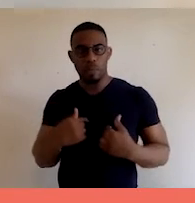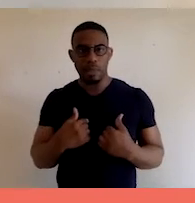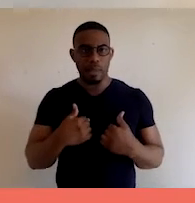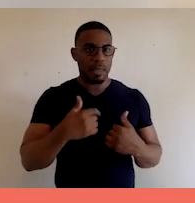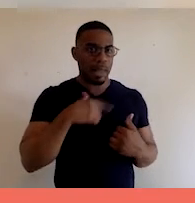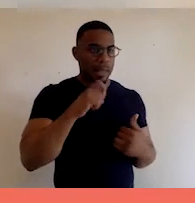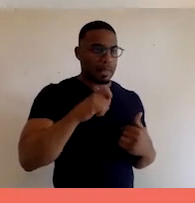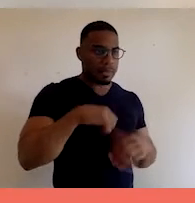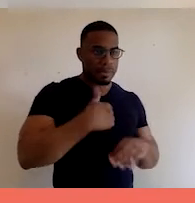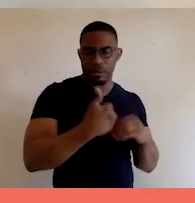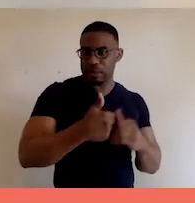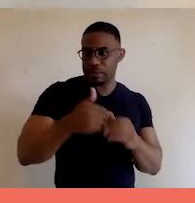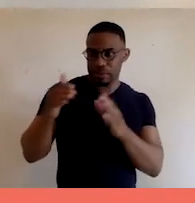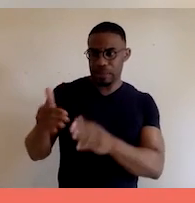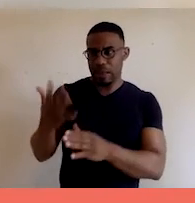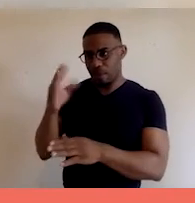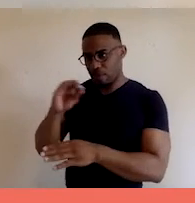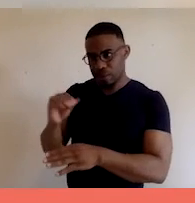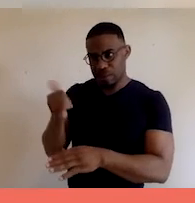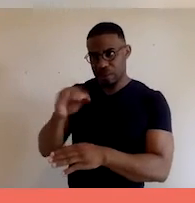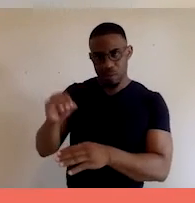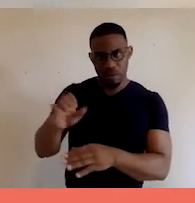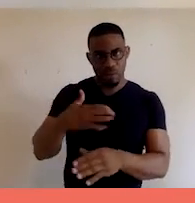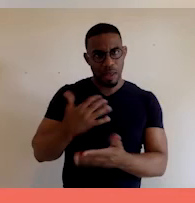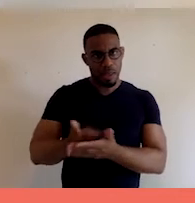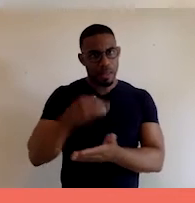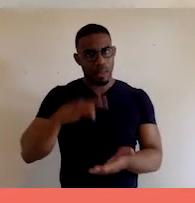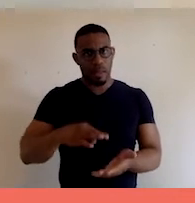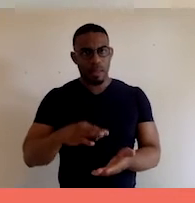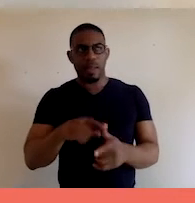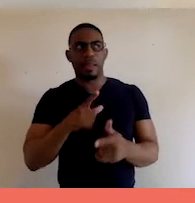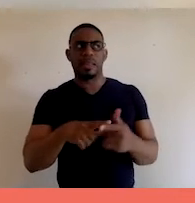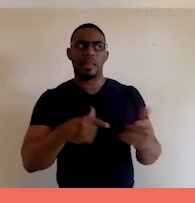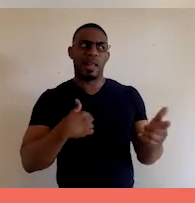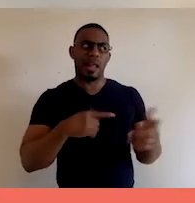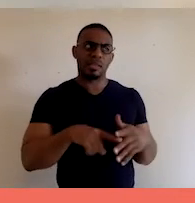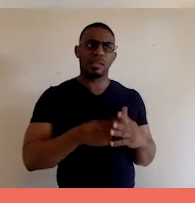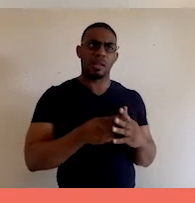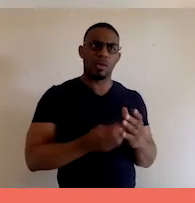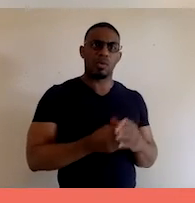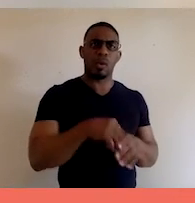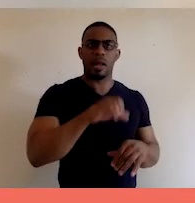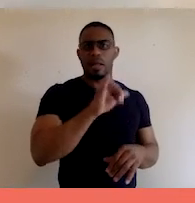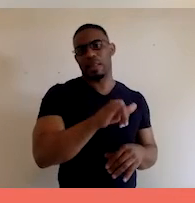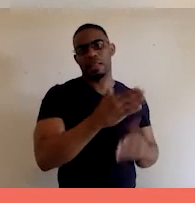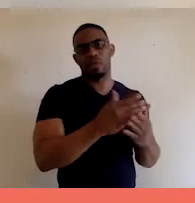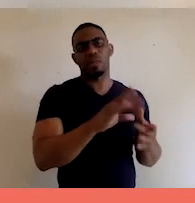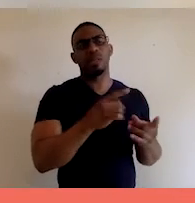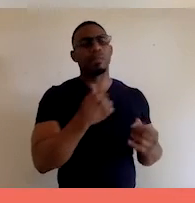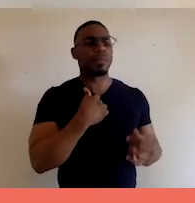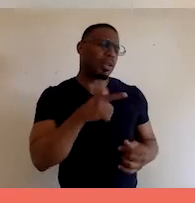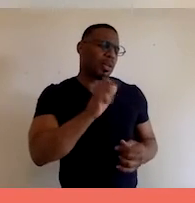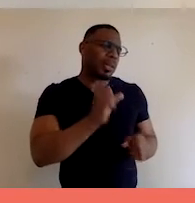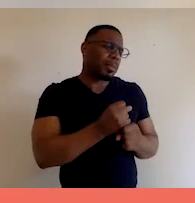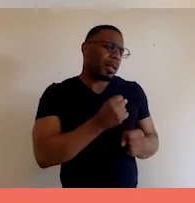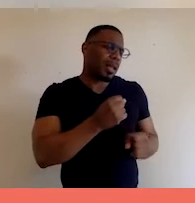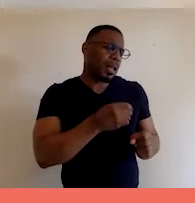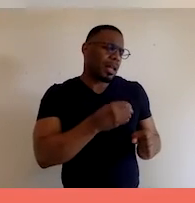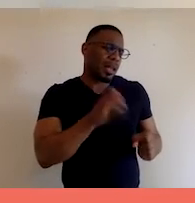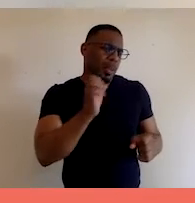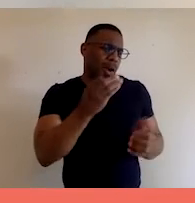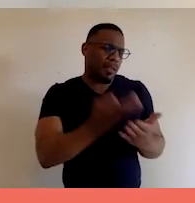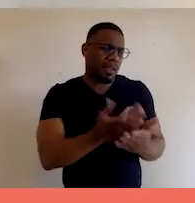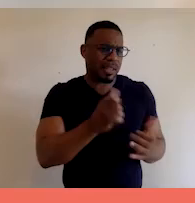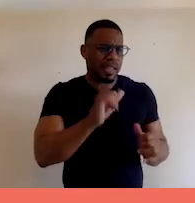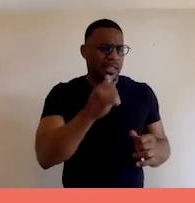that I need to be setting aside 5%, 10% of my income. And then I started growing out of that, and someone said to me, well, you need to make an emergency fund.